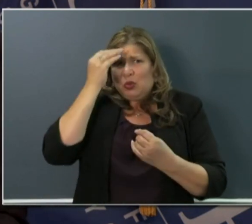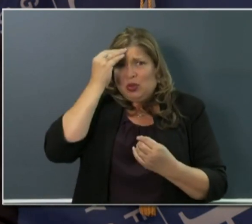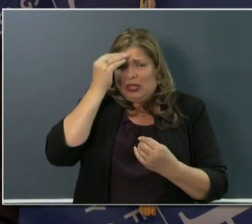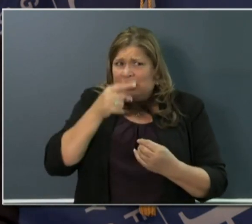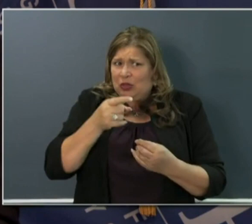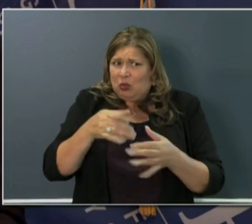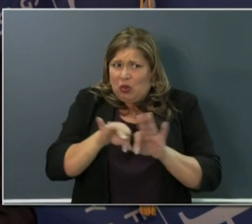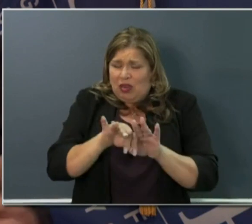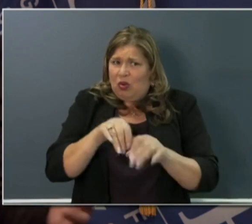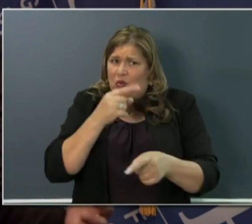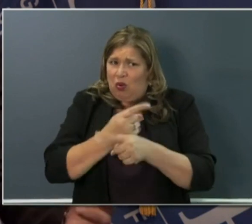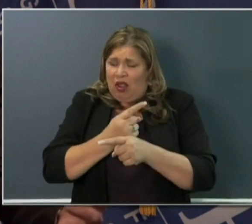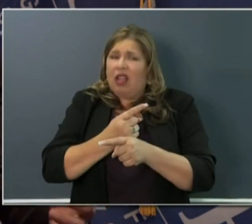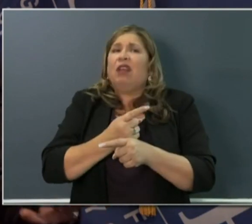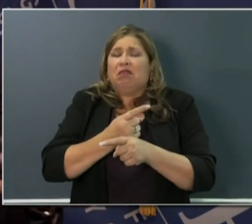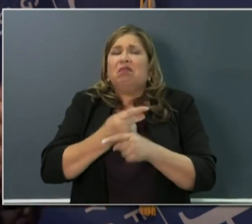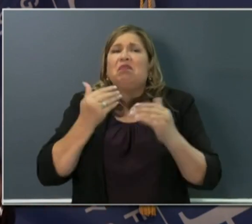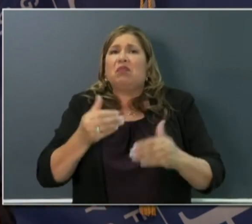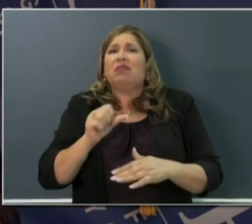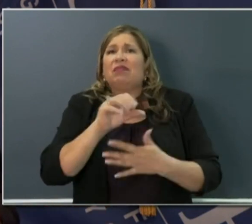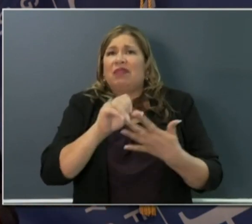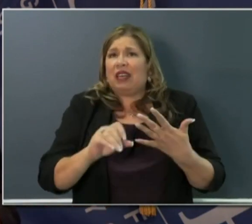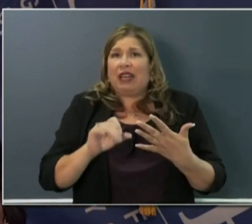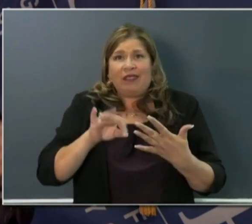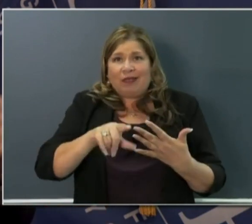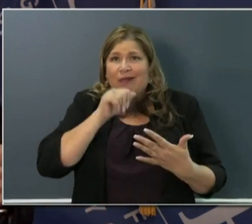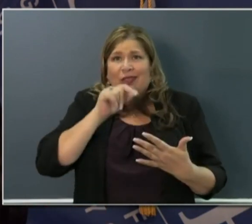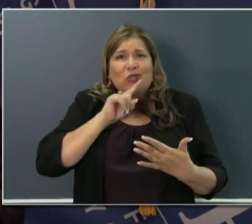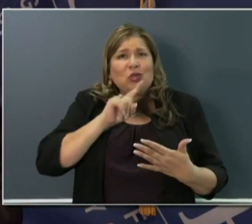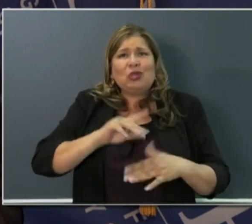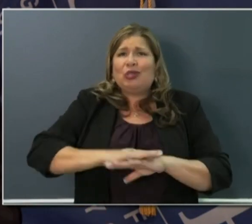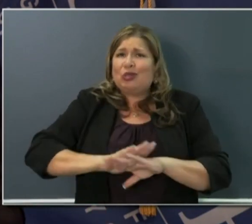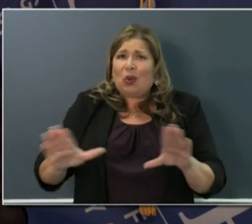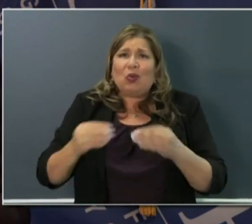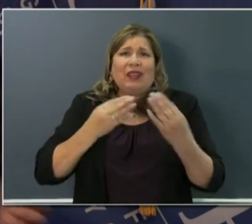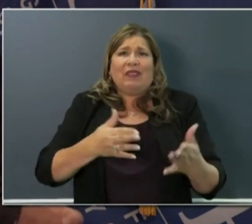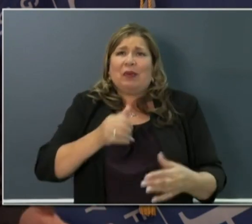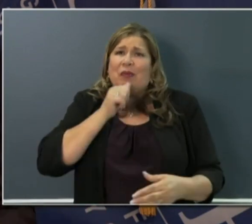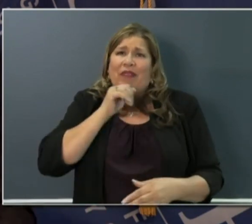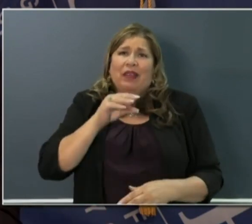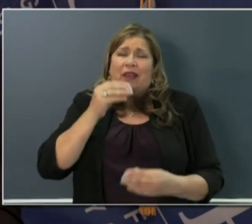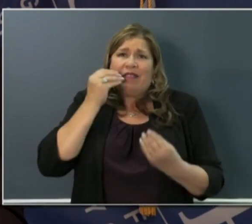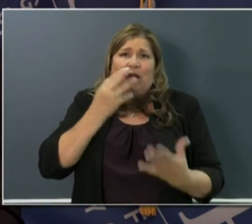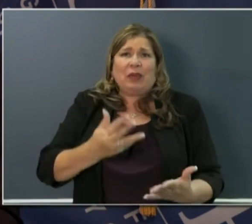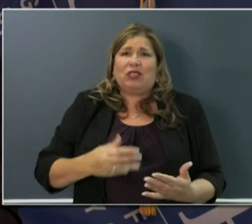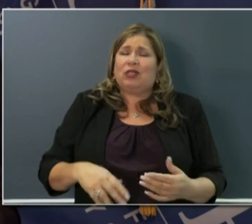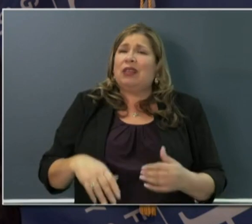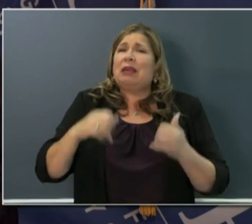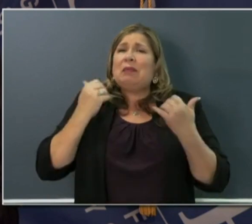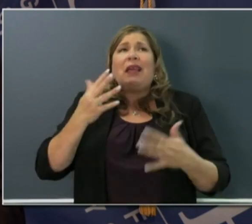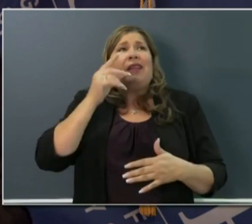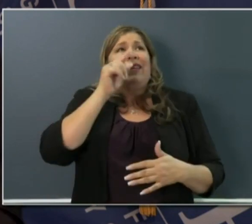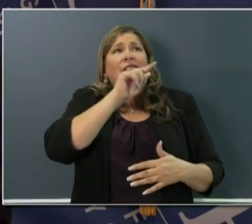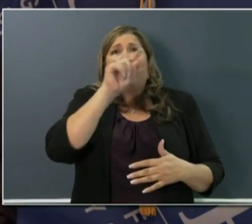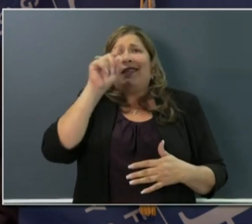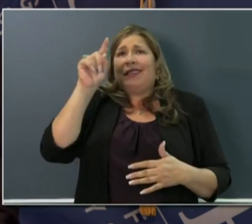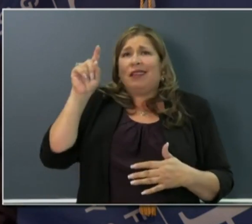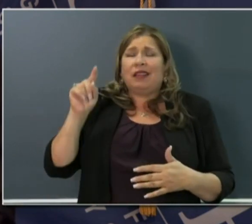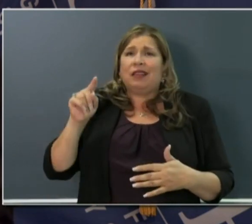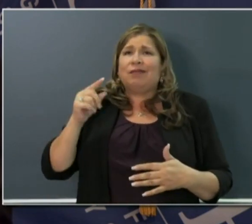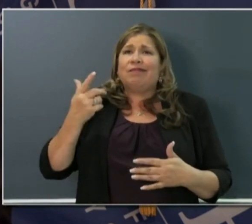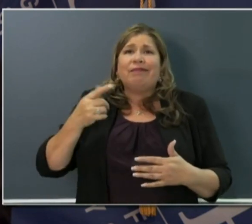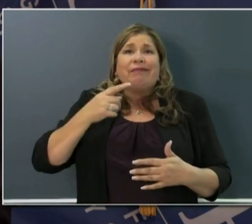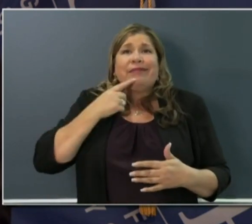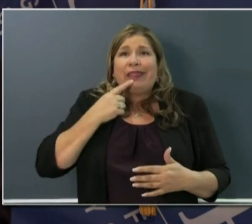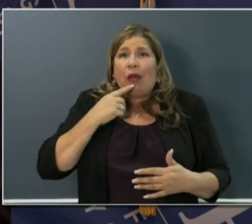are as well, as it relates to a tsunami of people claiming extraordinary things that we have to vet and